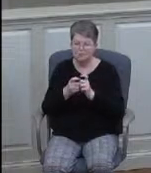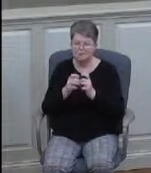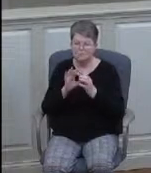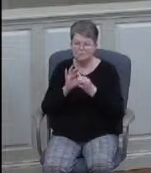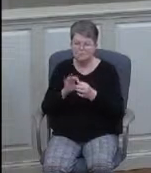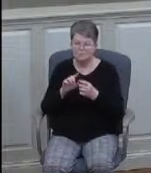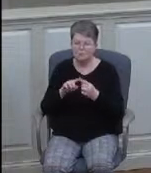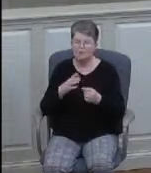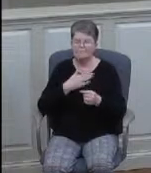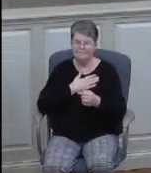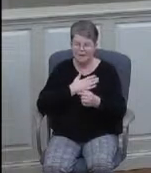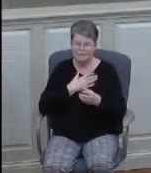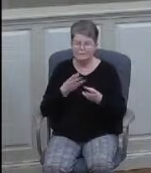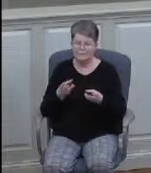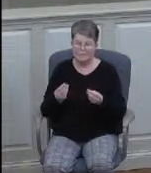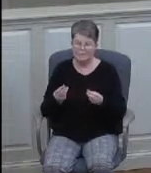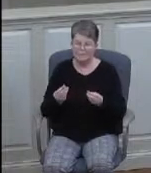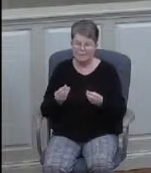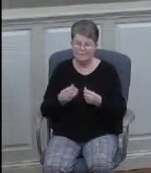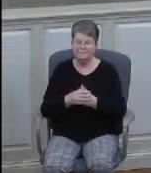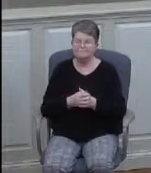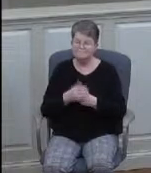my property.